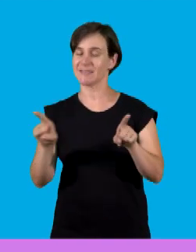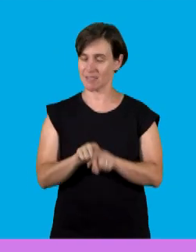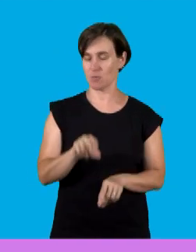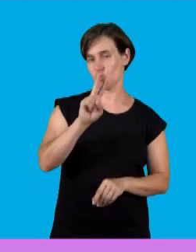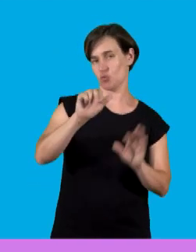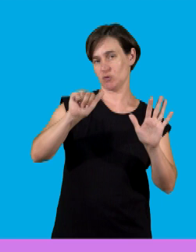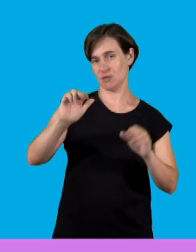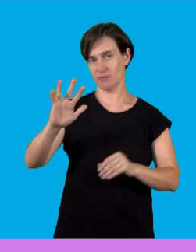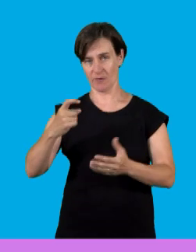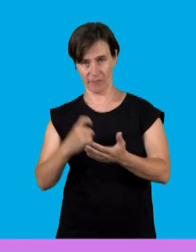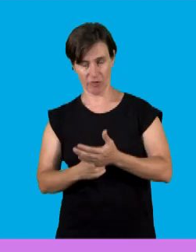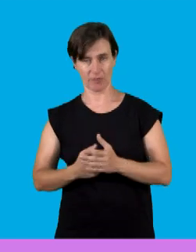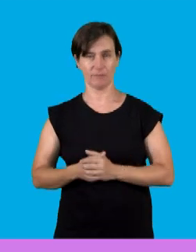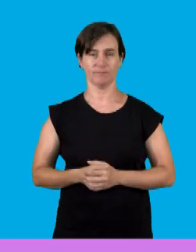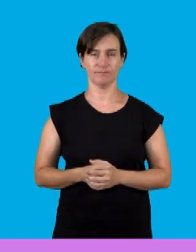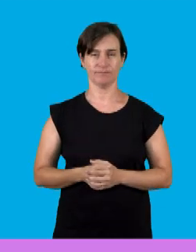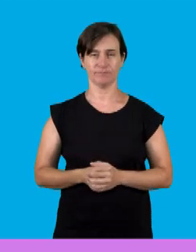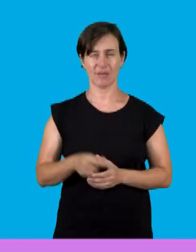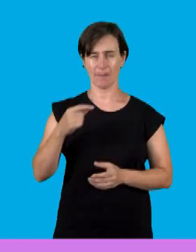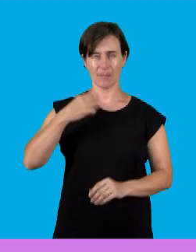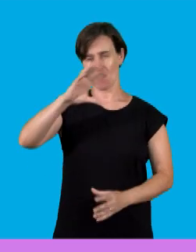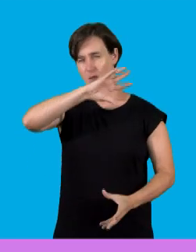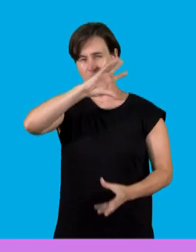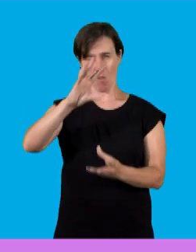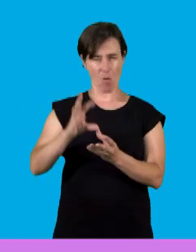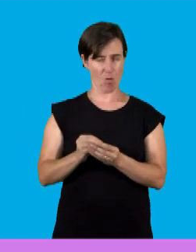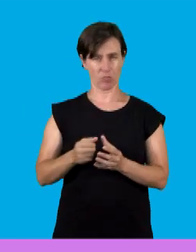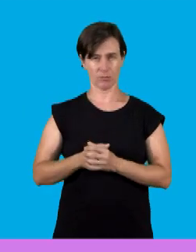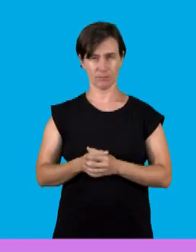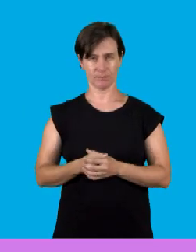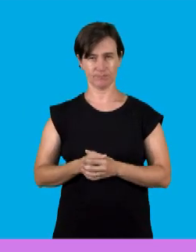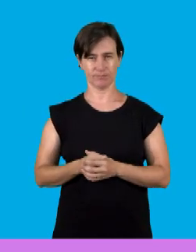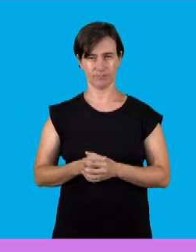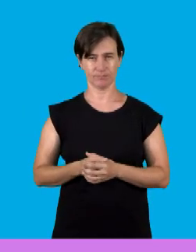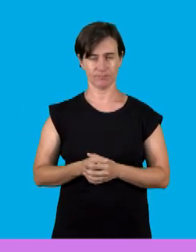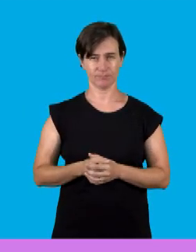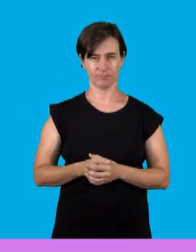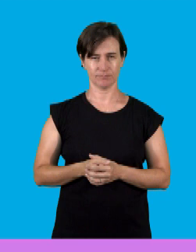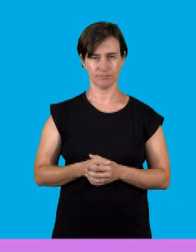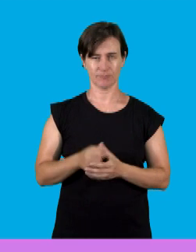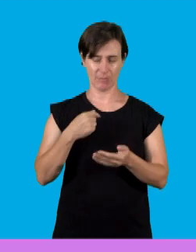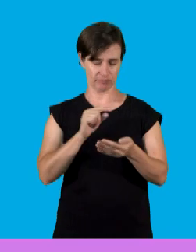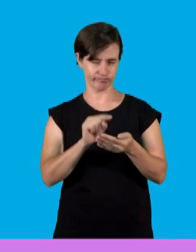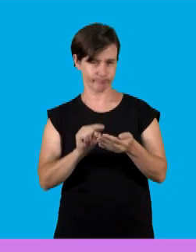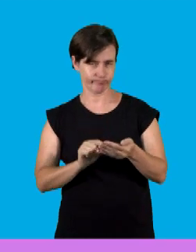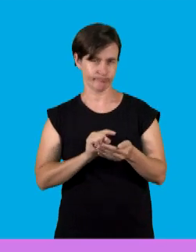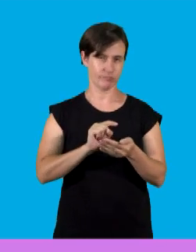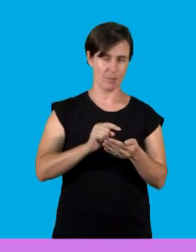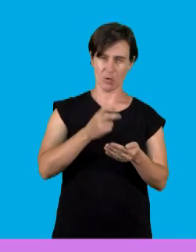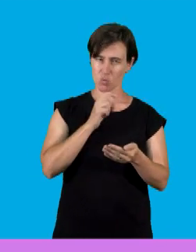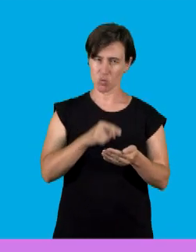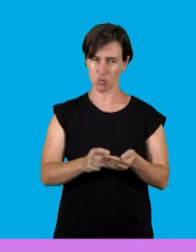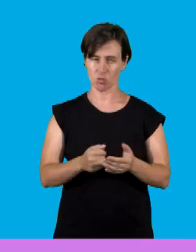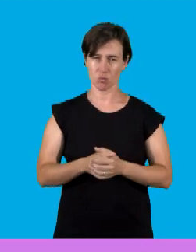also 265 Rand. So I'm going to add all my monthly values, right? So I'll type in